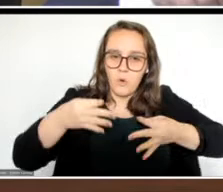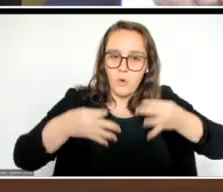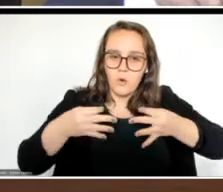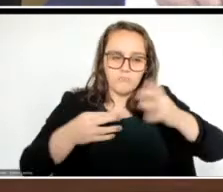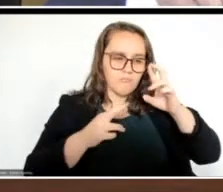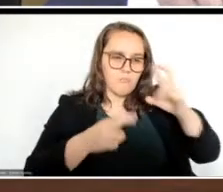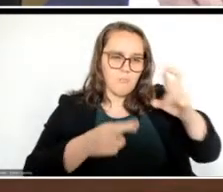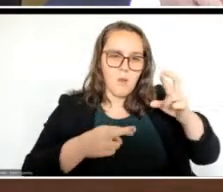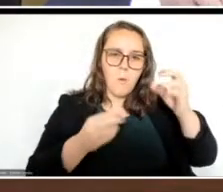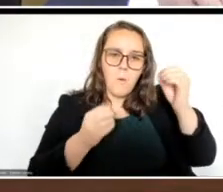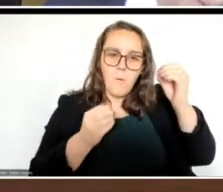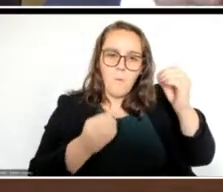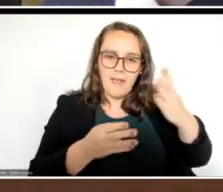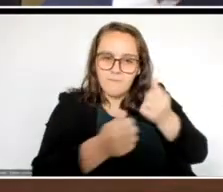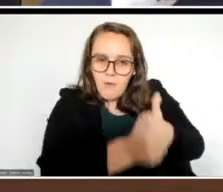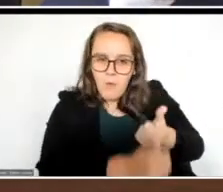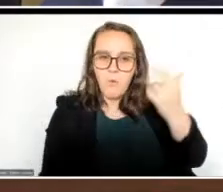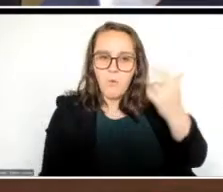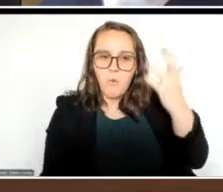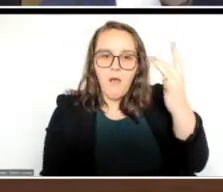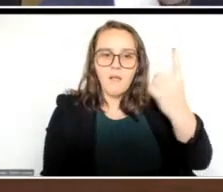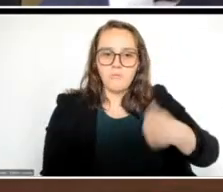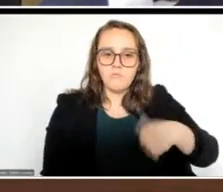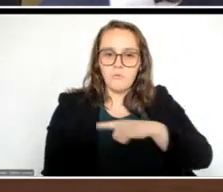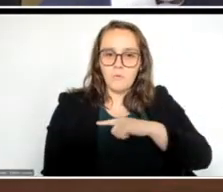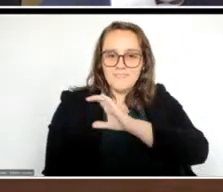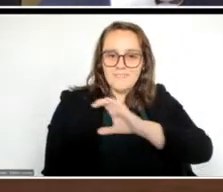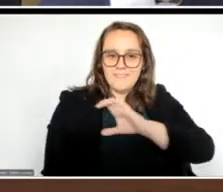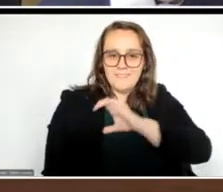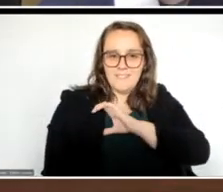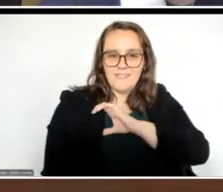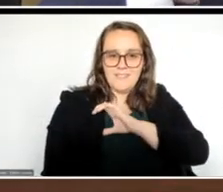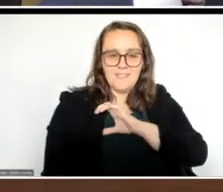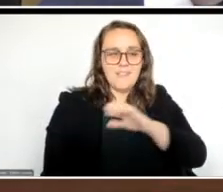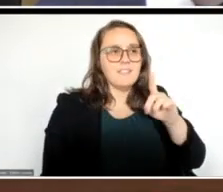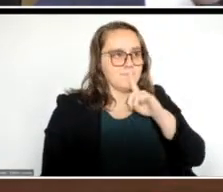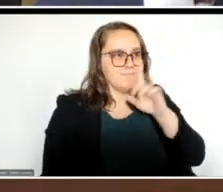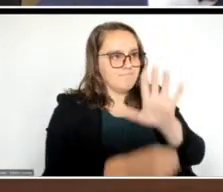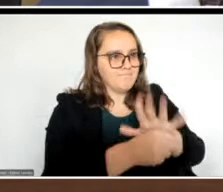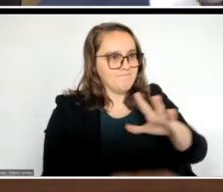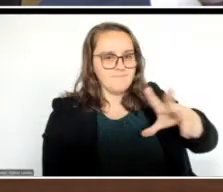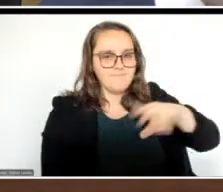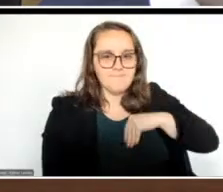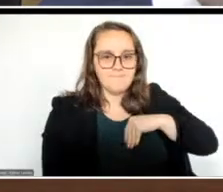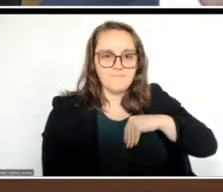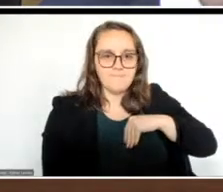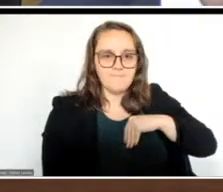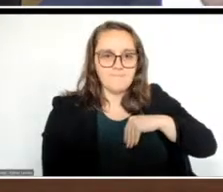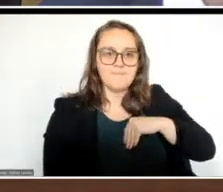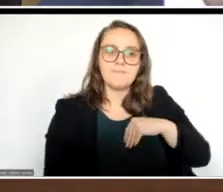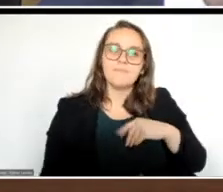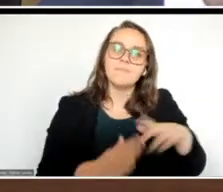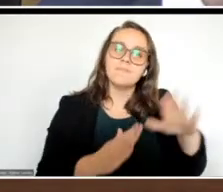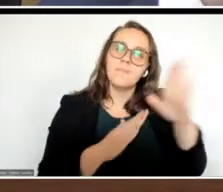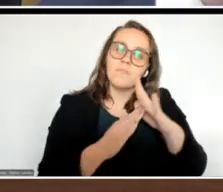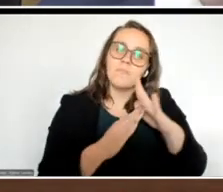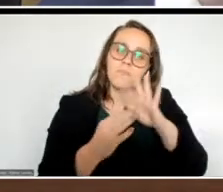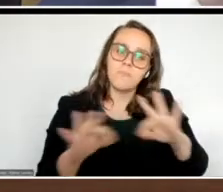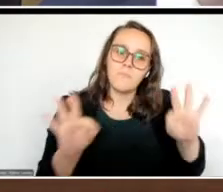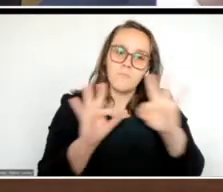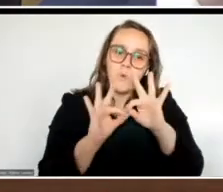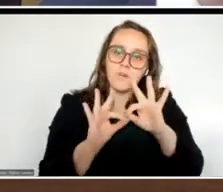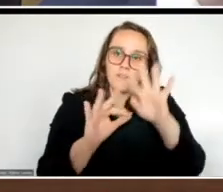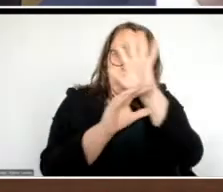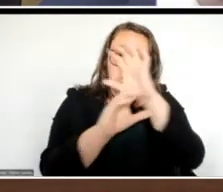as citizens pledge to accept and honor them. Most importantly, our president, who has a